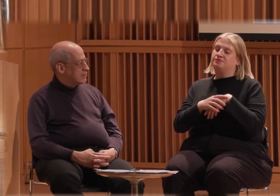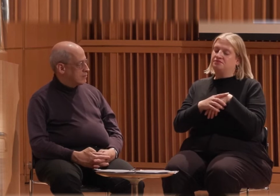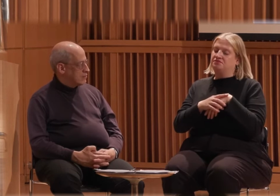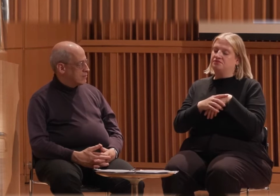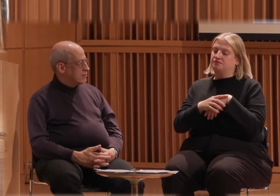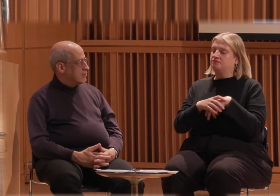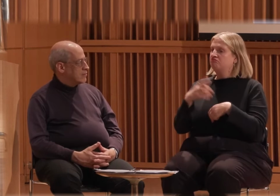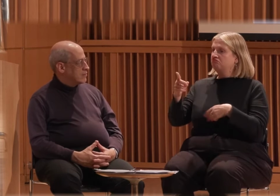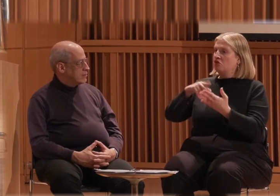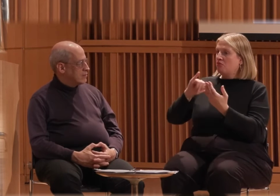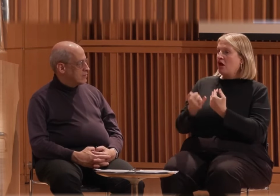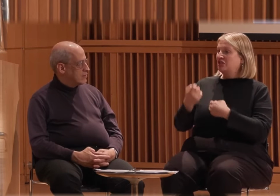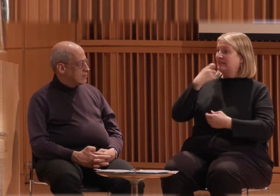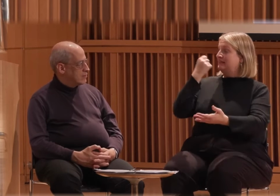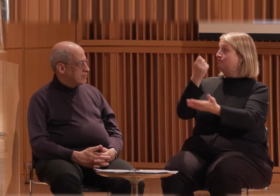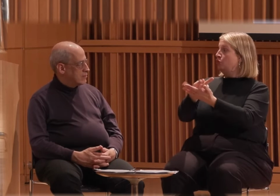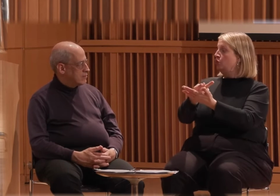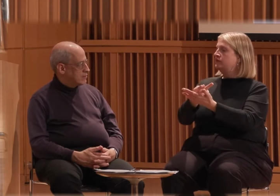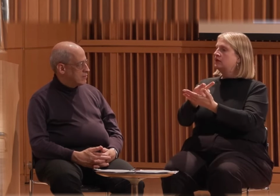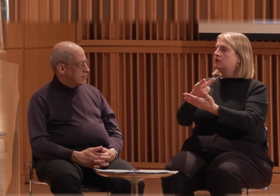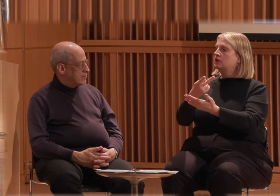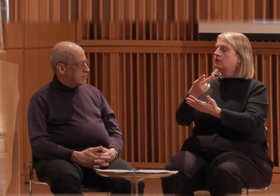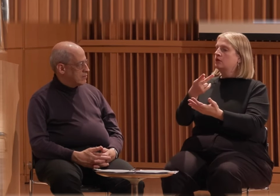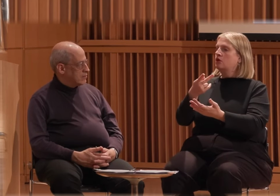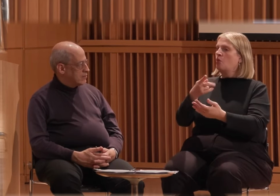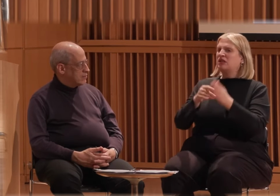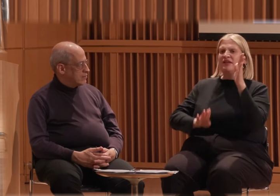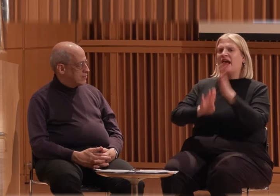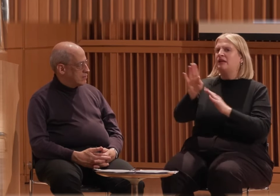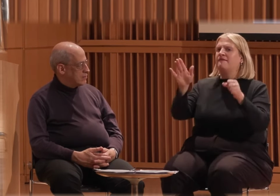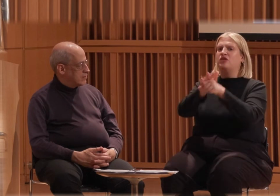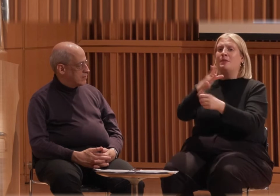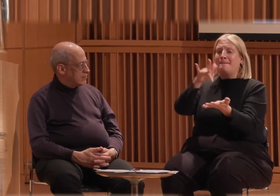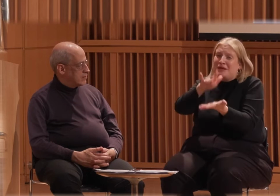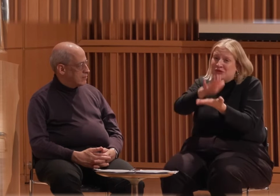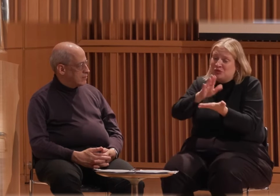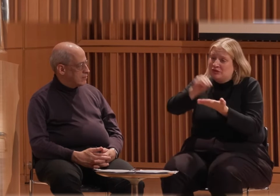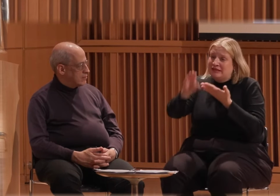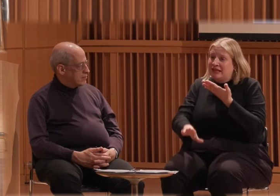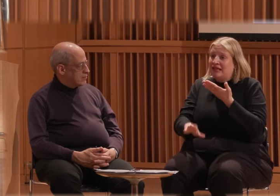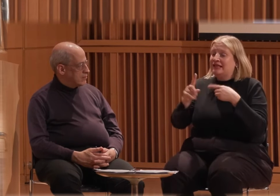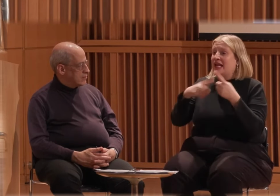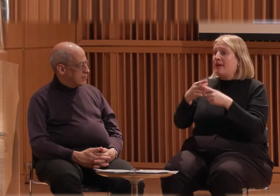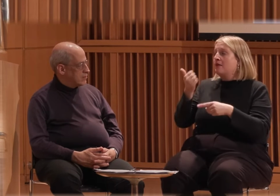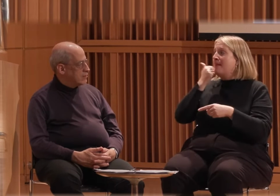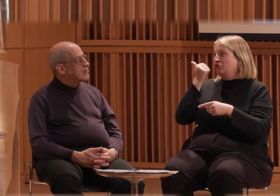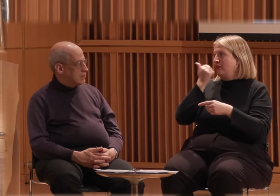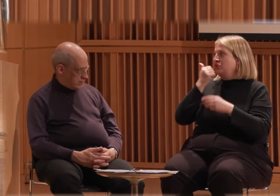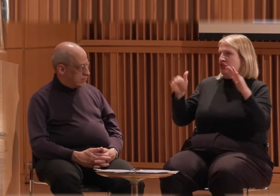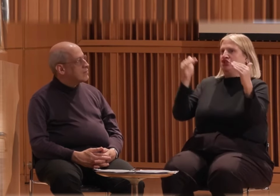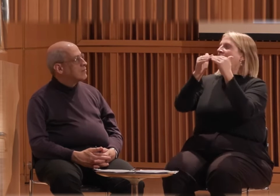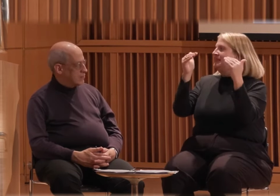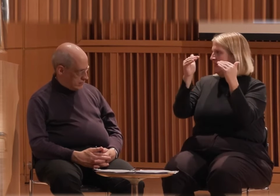one of the projects that just went through was totally developed by middle school students, and it's menstruation justice. I